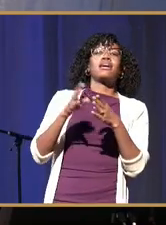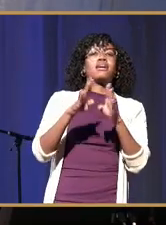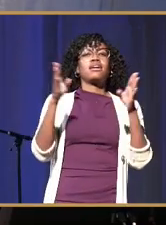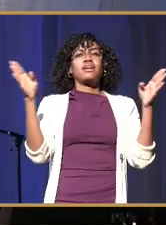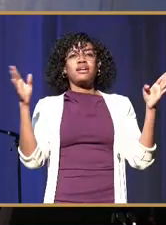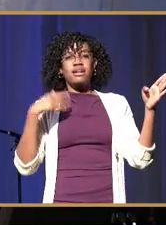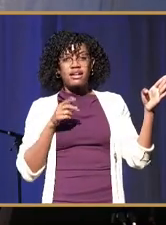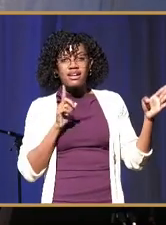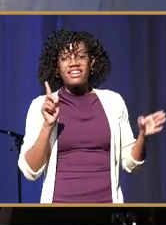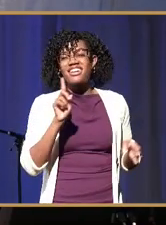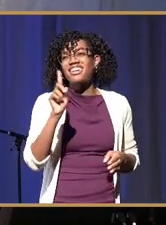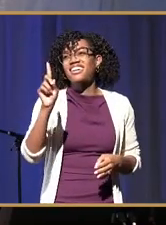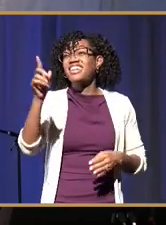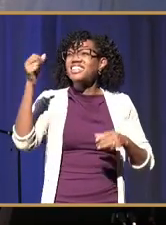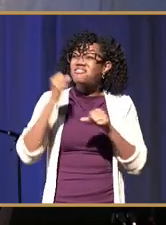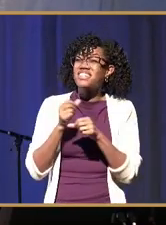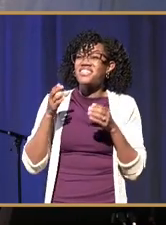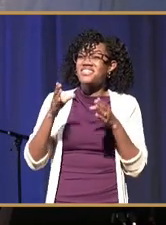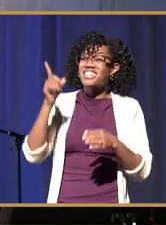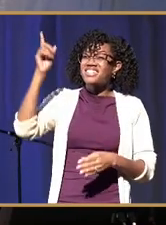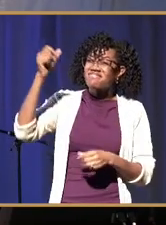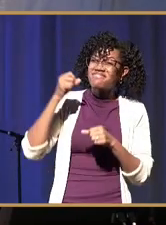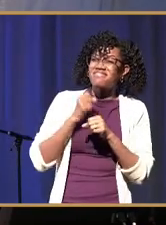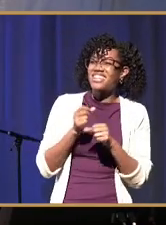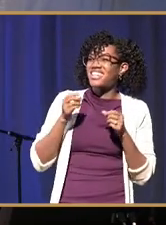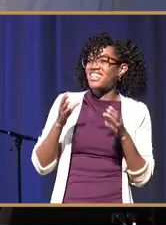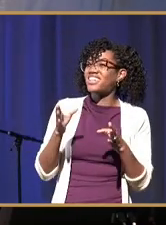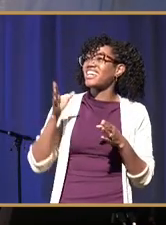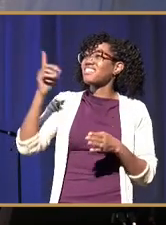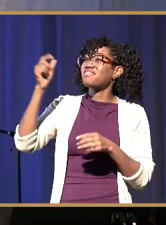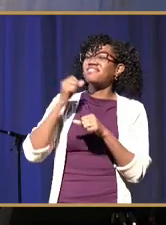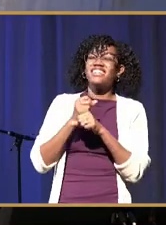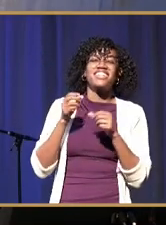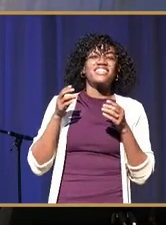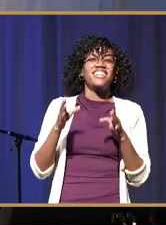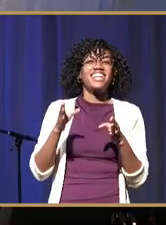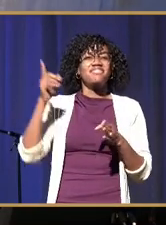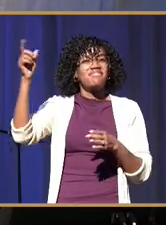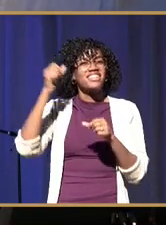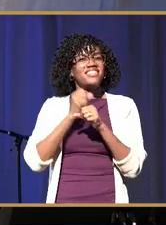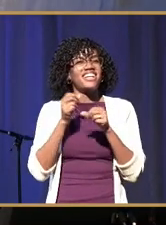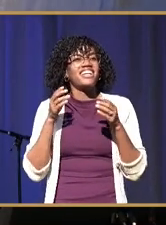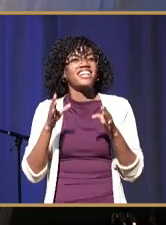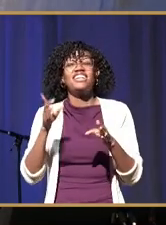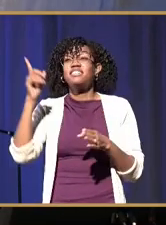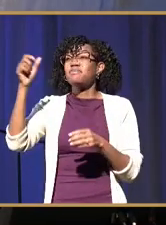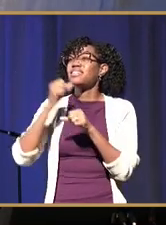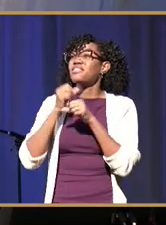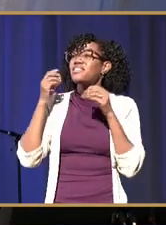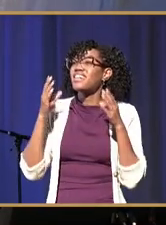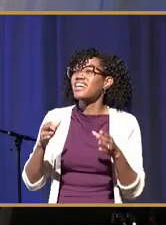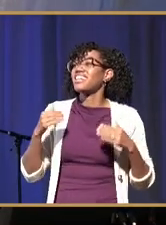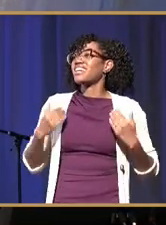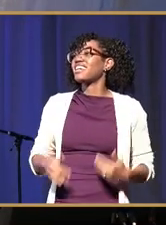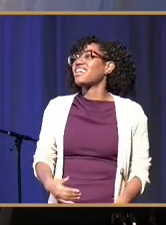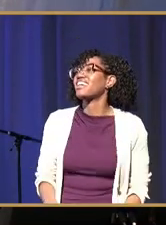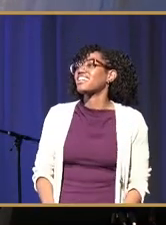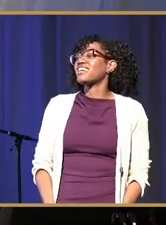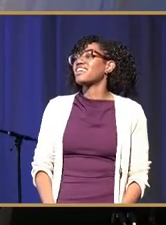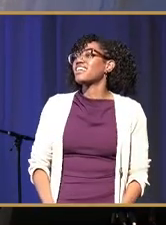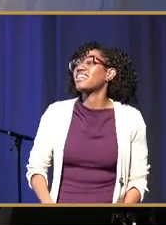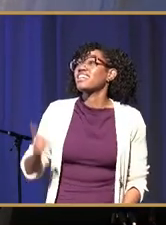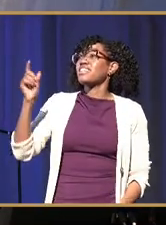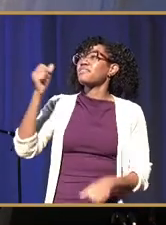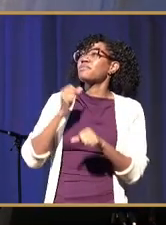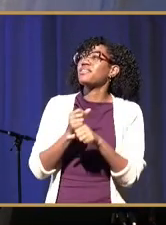of no way, made a way, made a way, made a way, made a way, made a way, made a way, made a way,